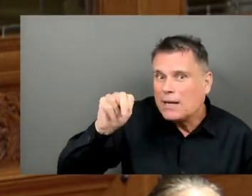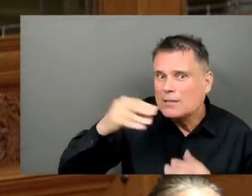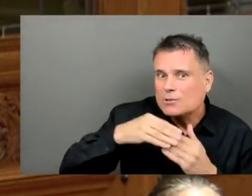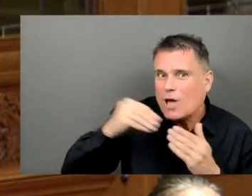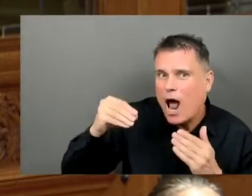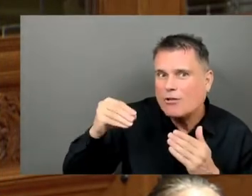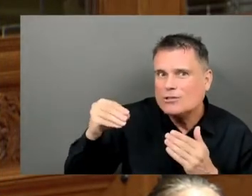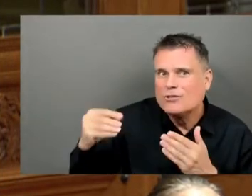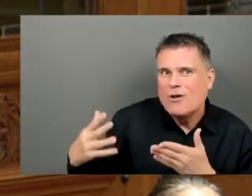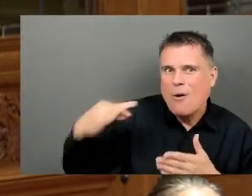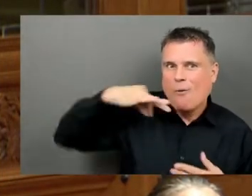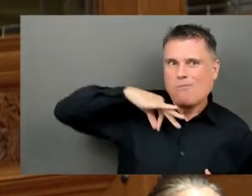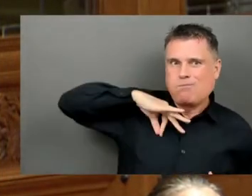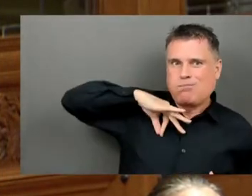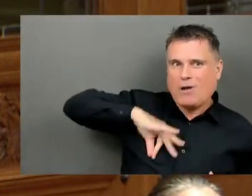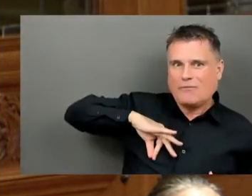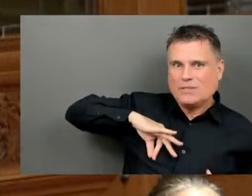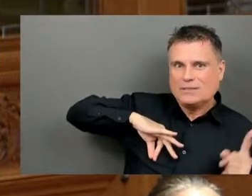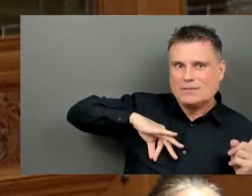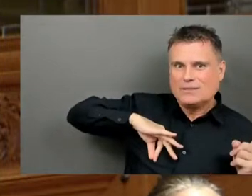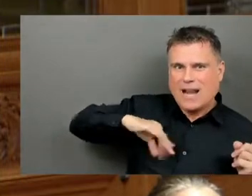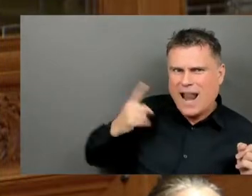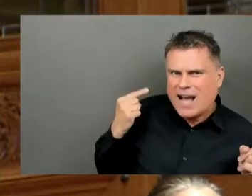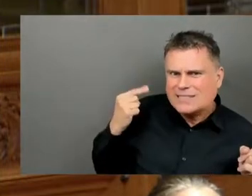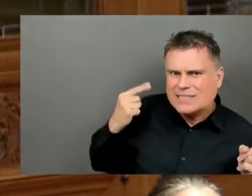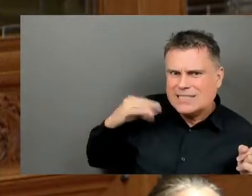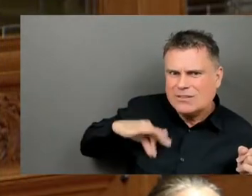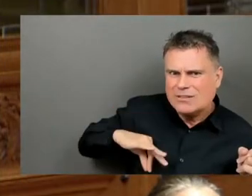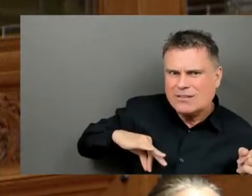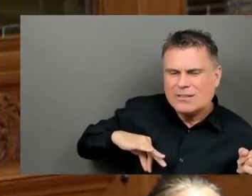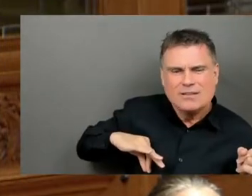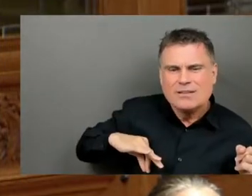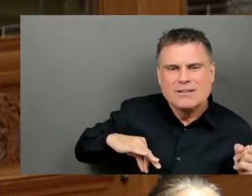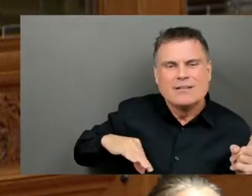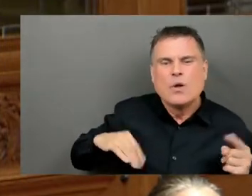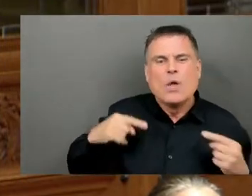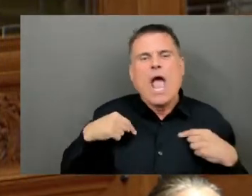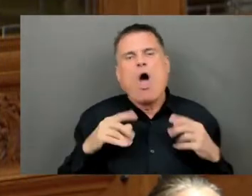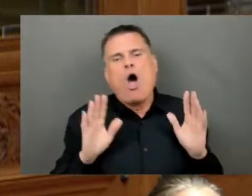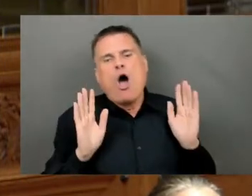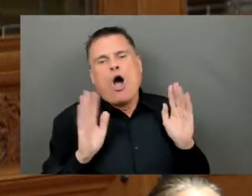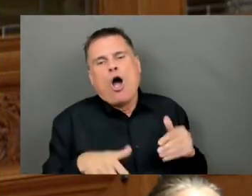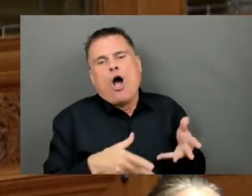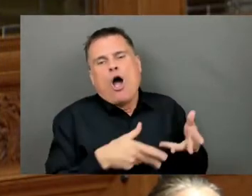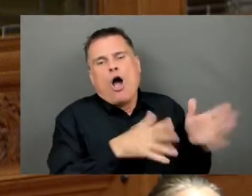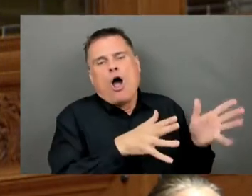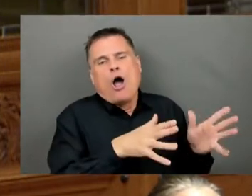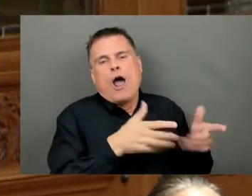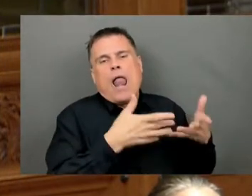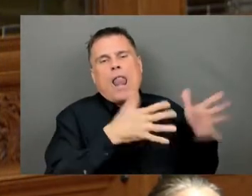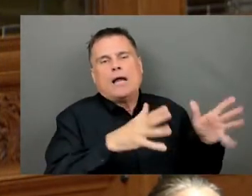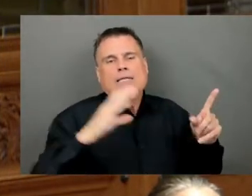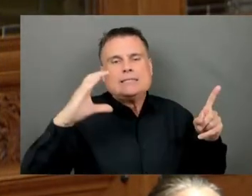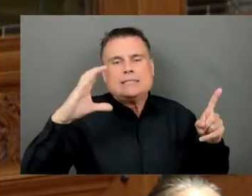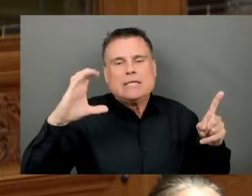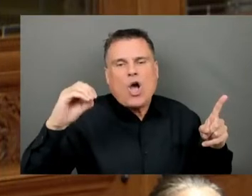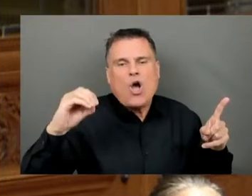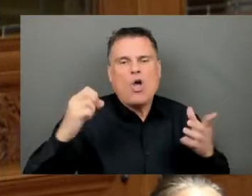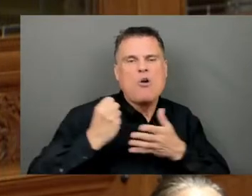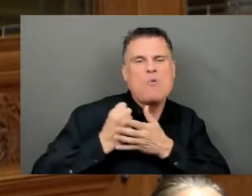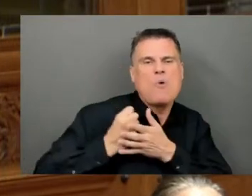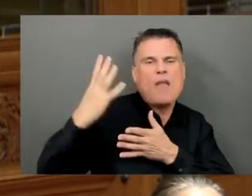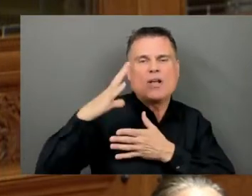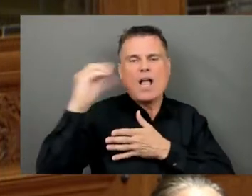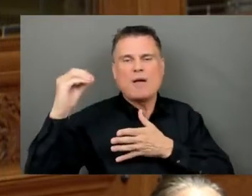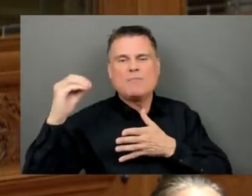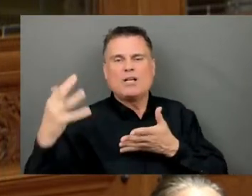and shareholders to get richer and richer from climate destruction while average British Columbians pay the price. According to recent polling,